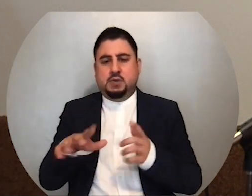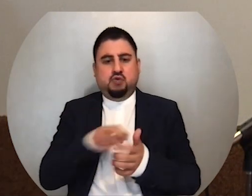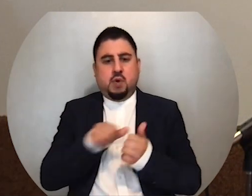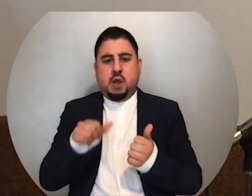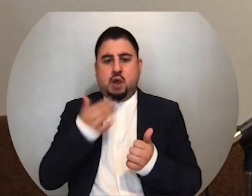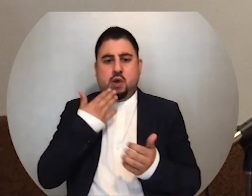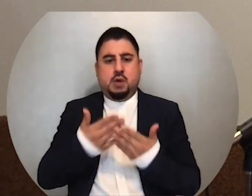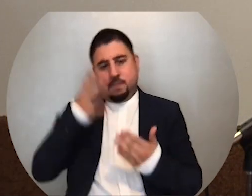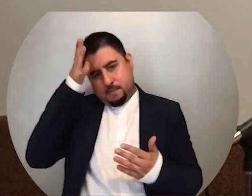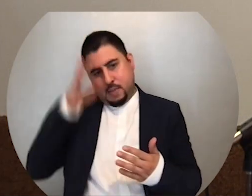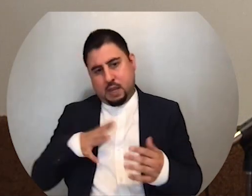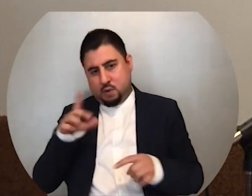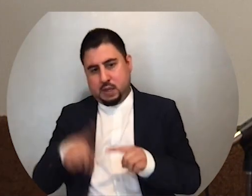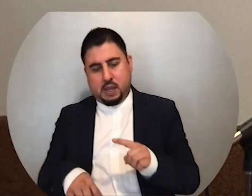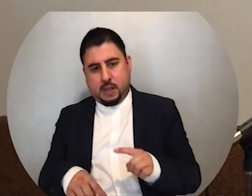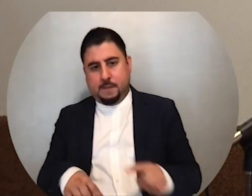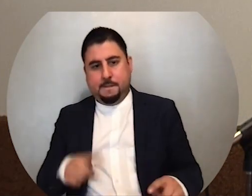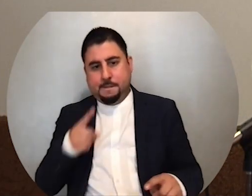good man.